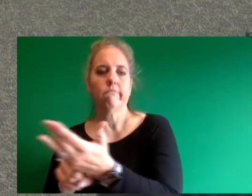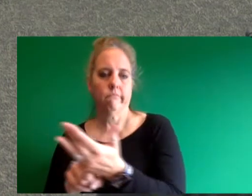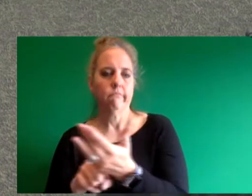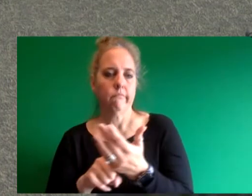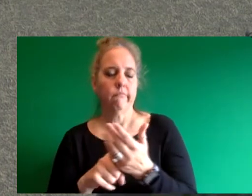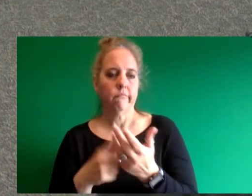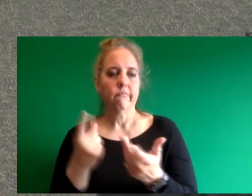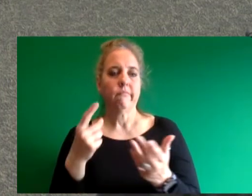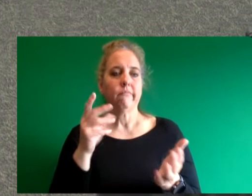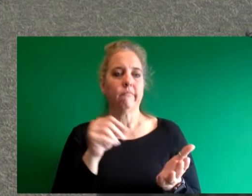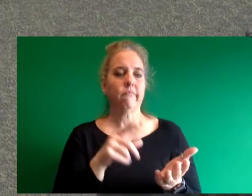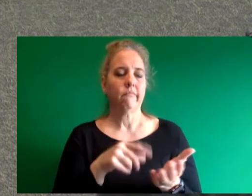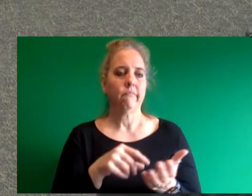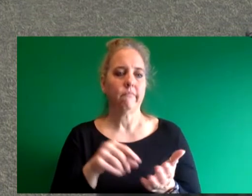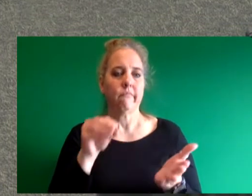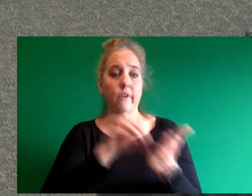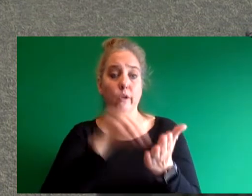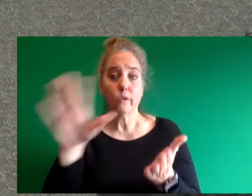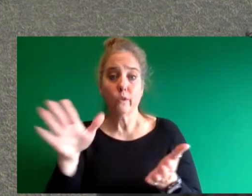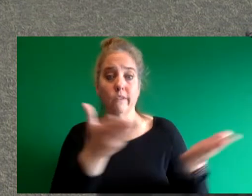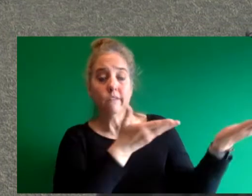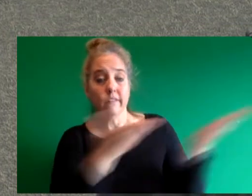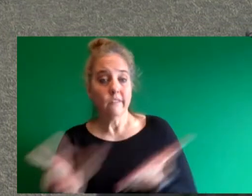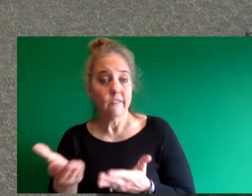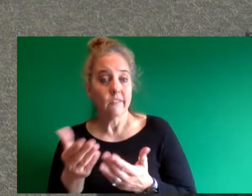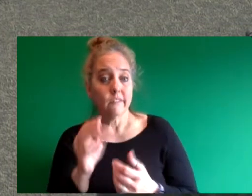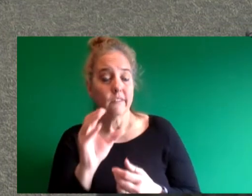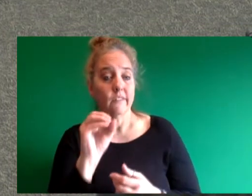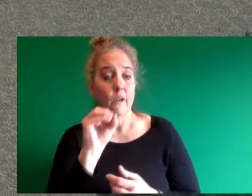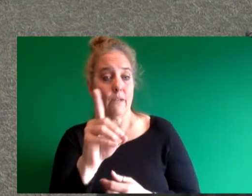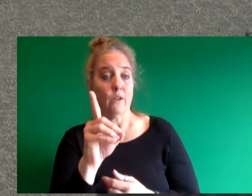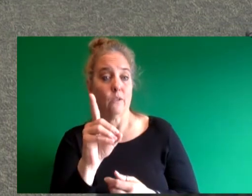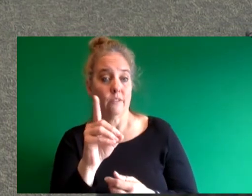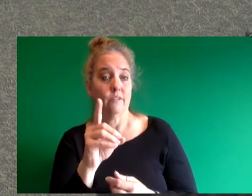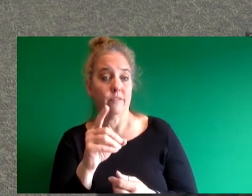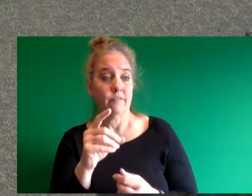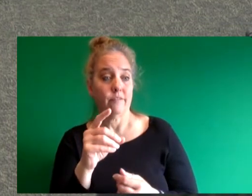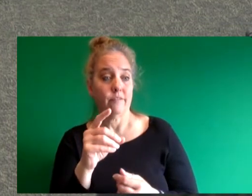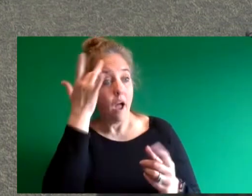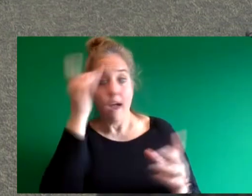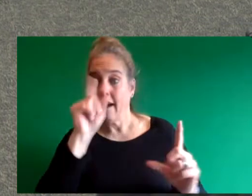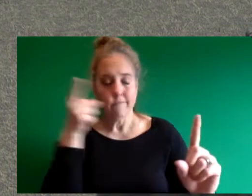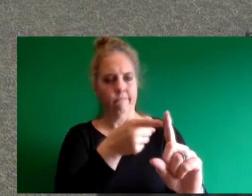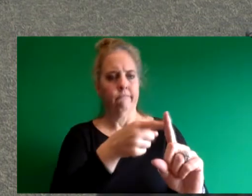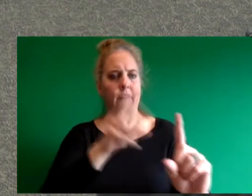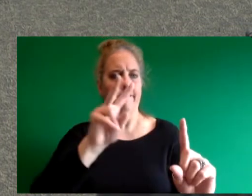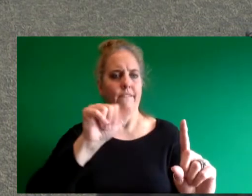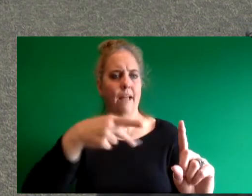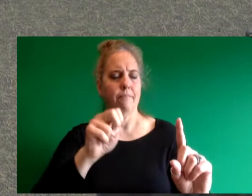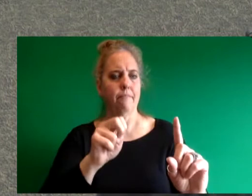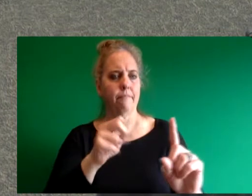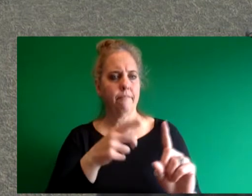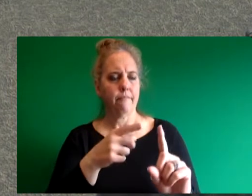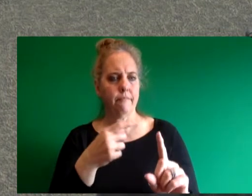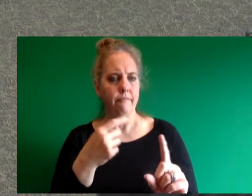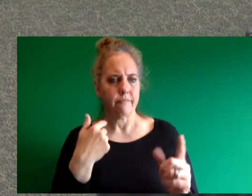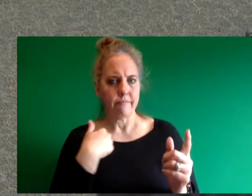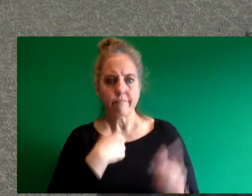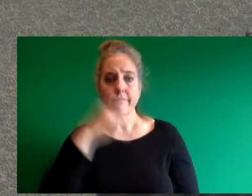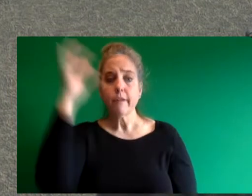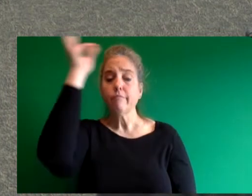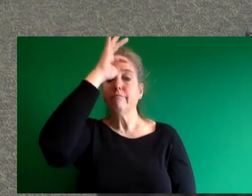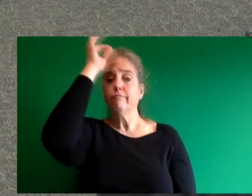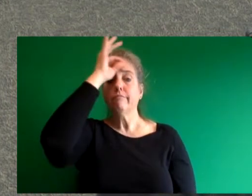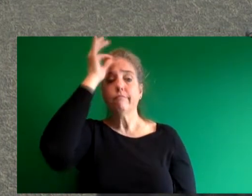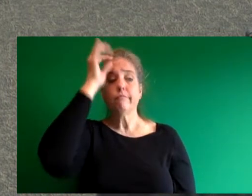to vape use. And so if we don't have a strong understanding of where this is coming into our community, what is it that we're actually going to do about it? And I think